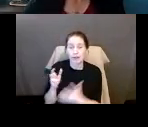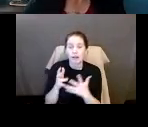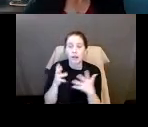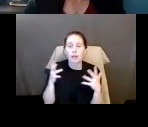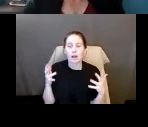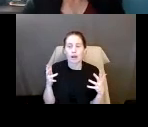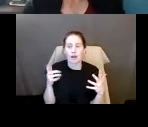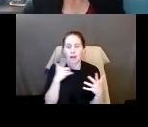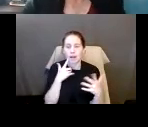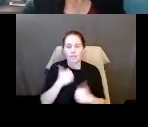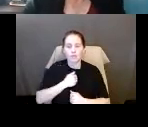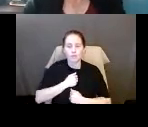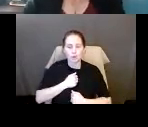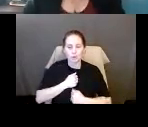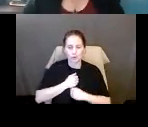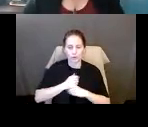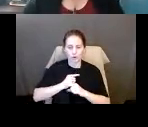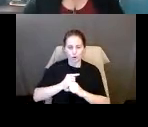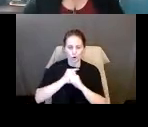of soldiers or guards.